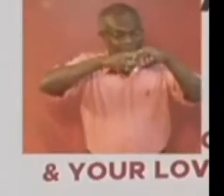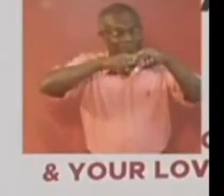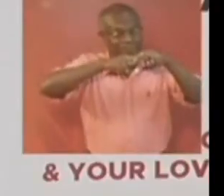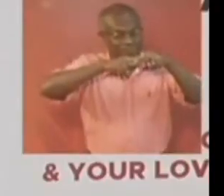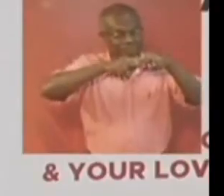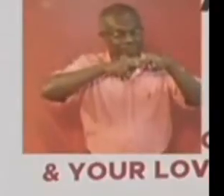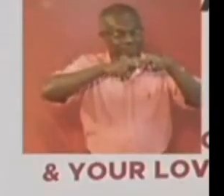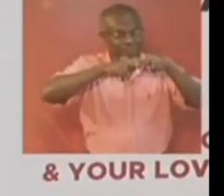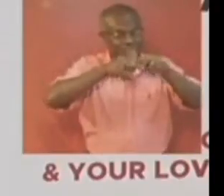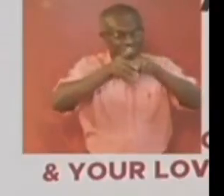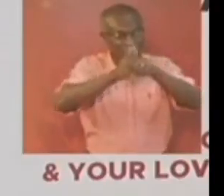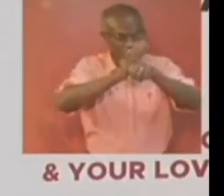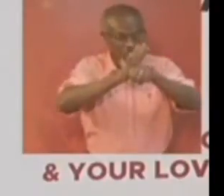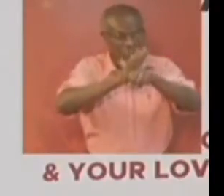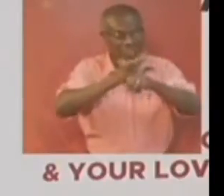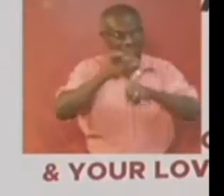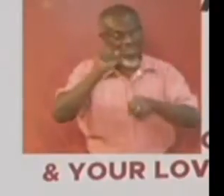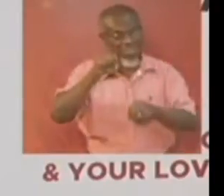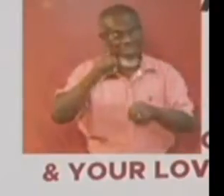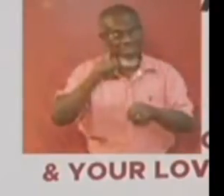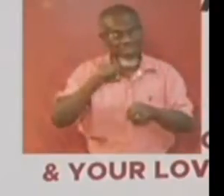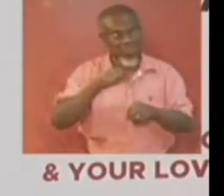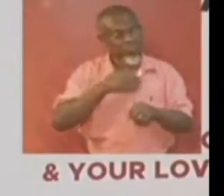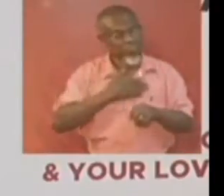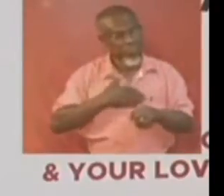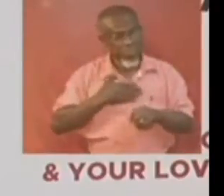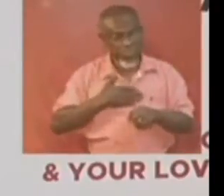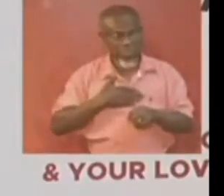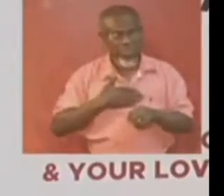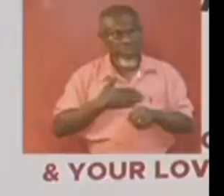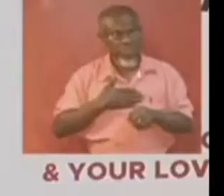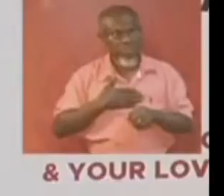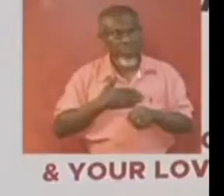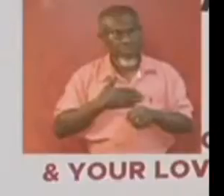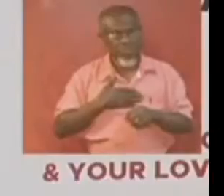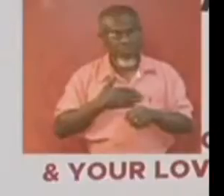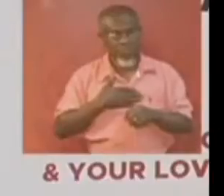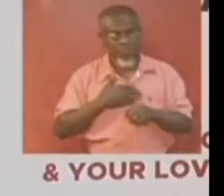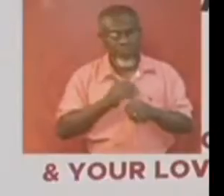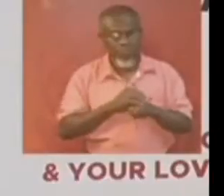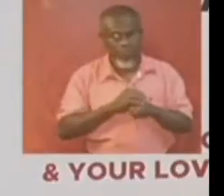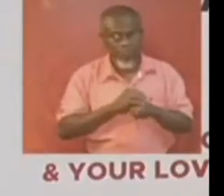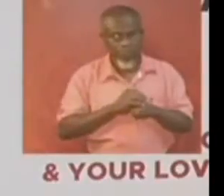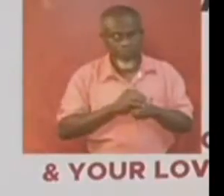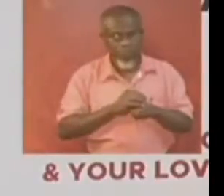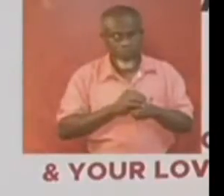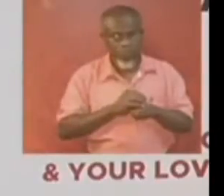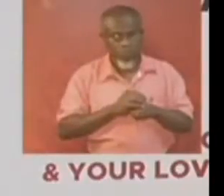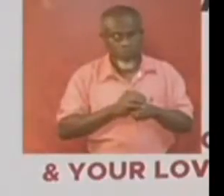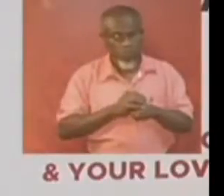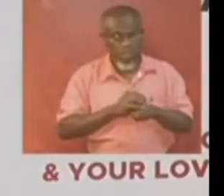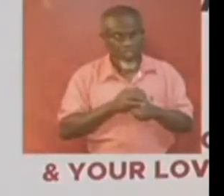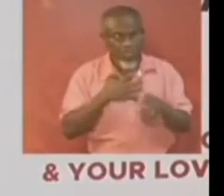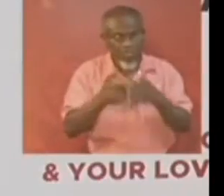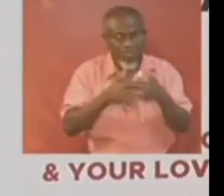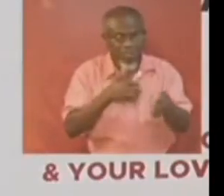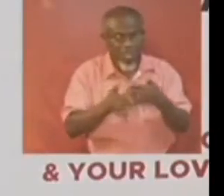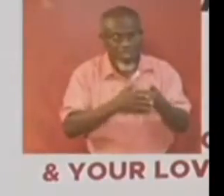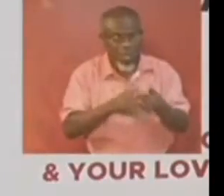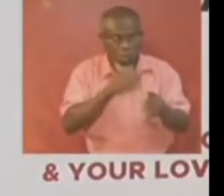this contagiousness or the infectivity of COVID-19 transcends social